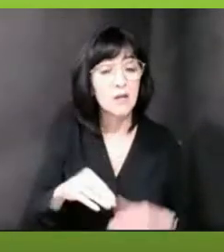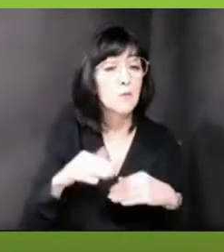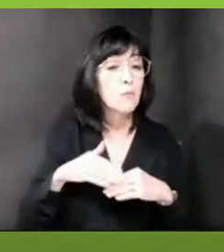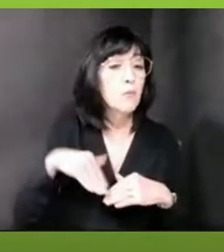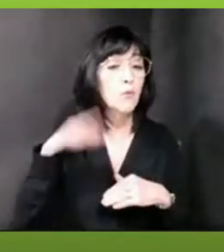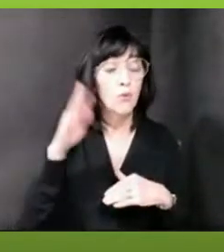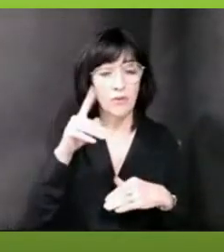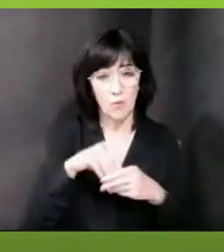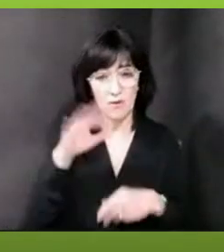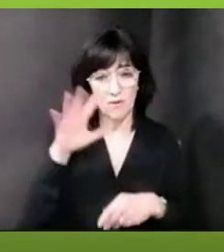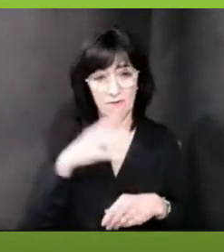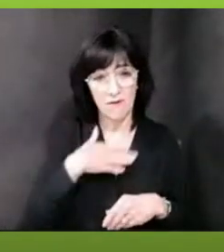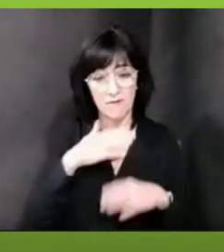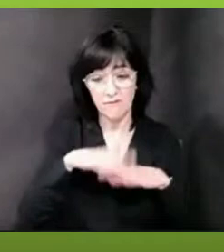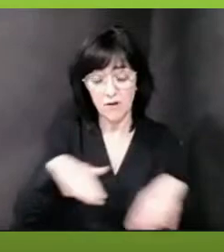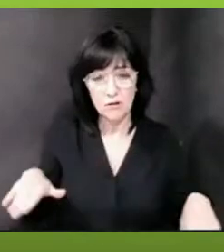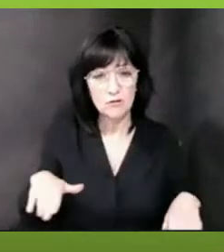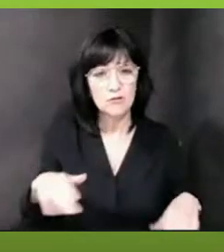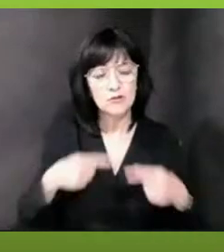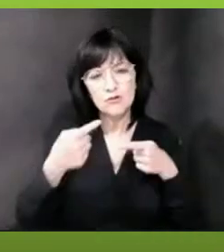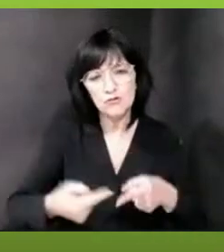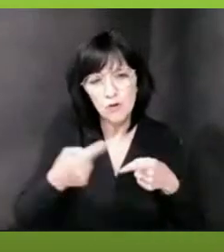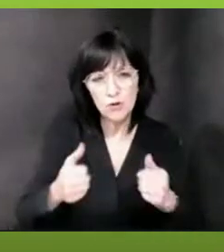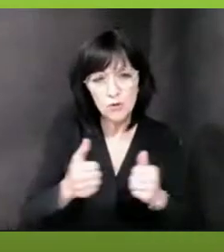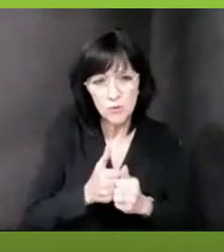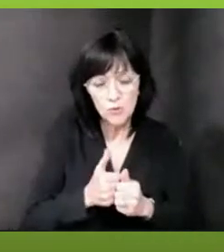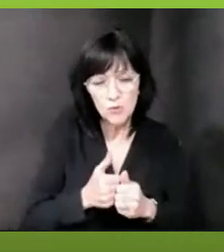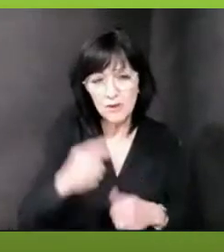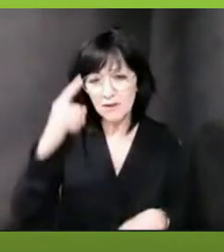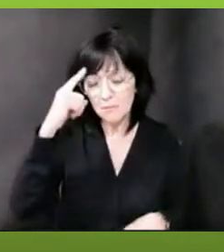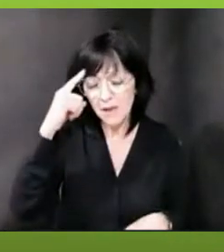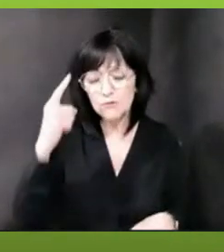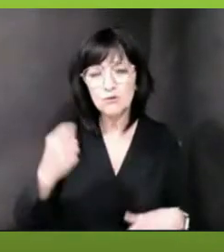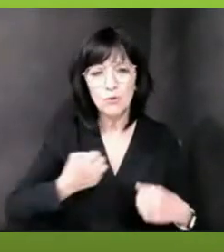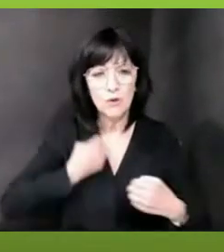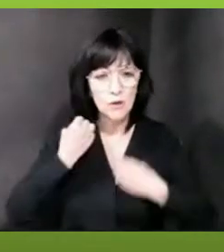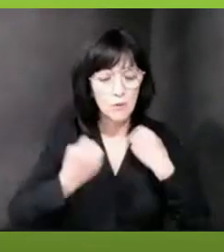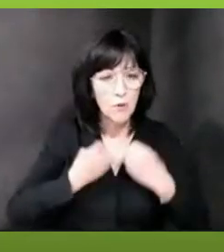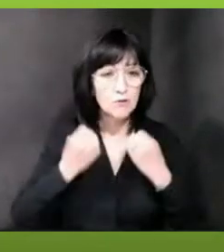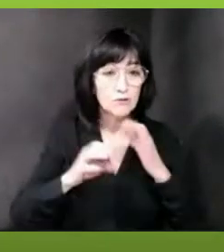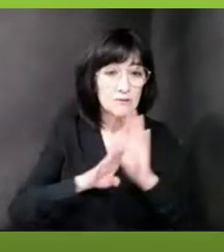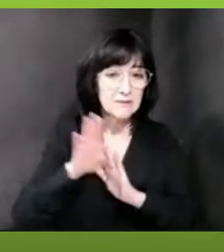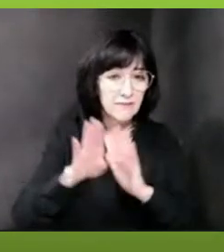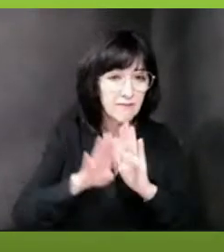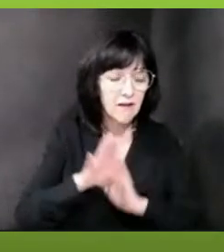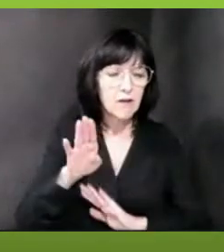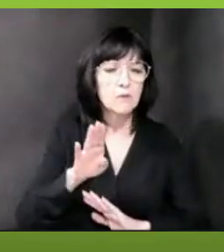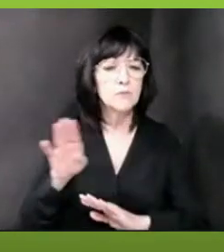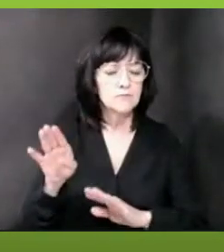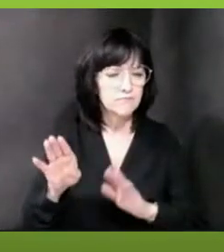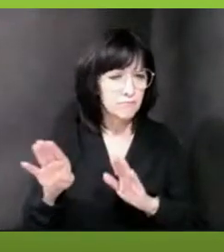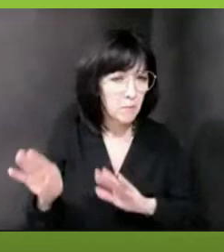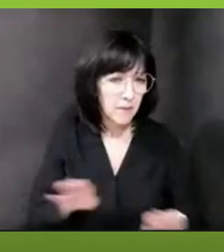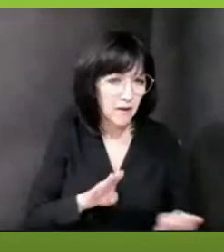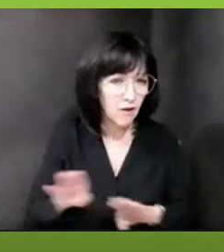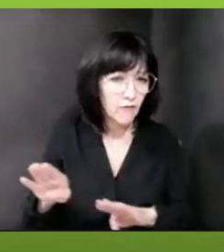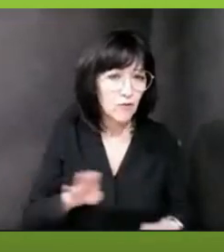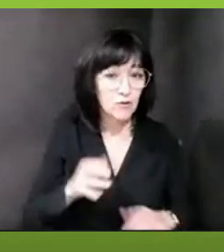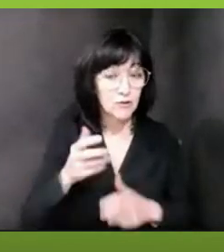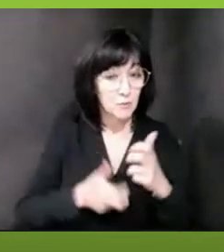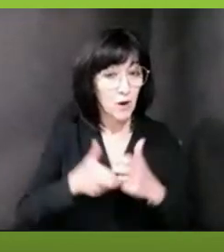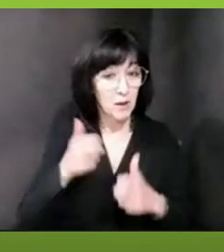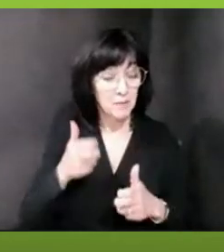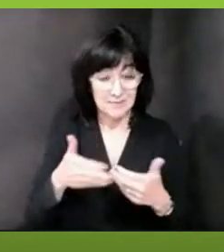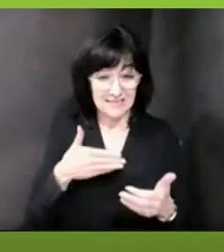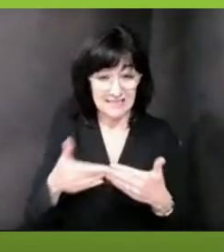with mental, emotional, developmental, and/or behavioral problems. Even for us non-experts, it's